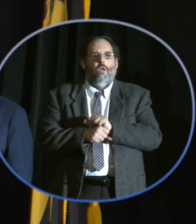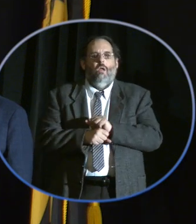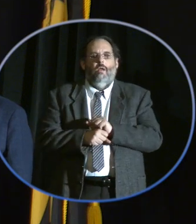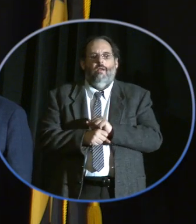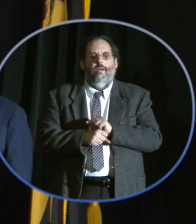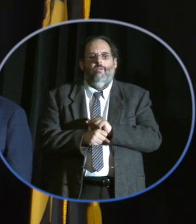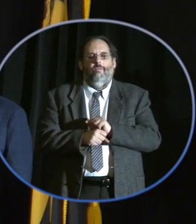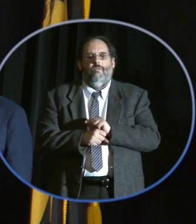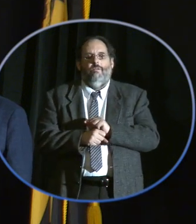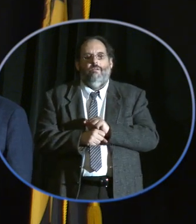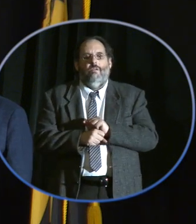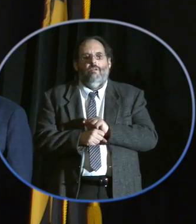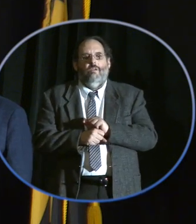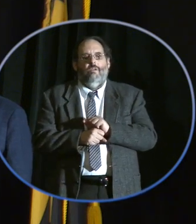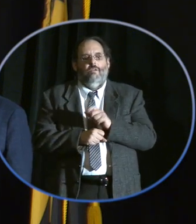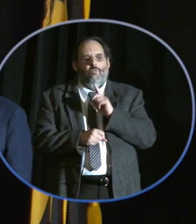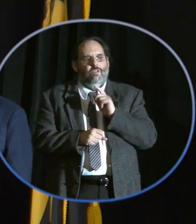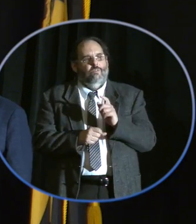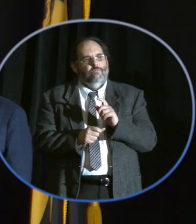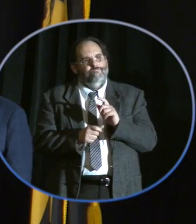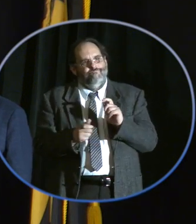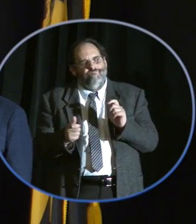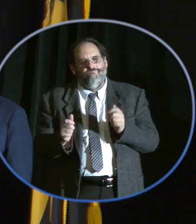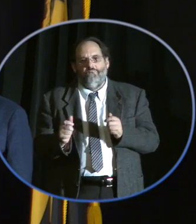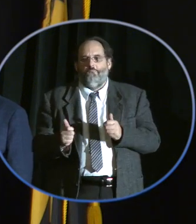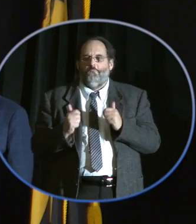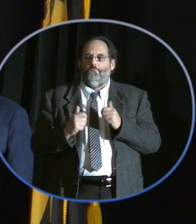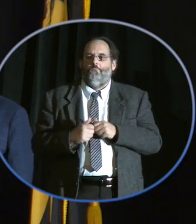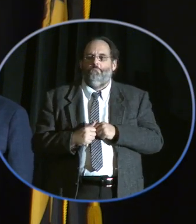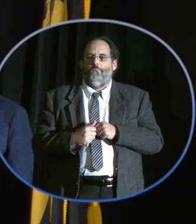To Faith Leach.